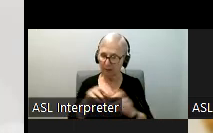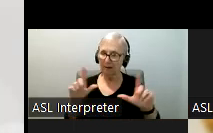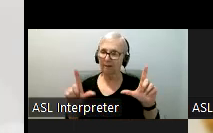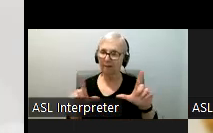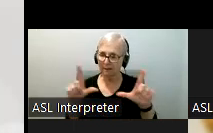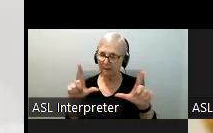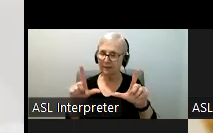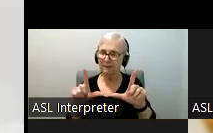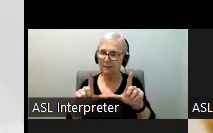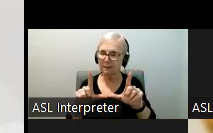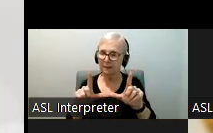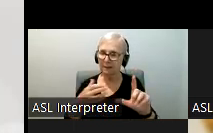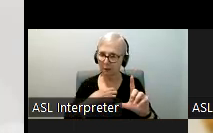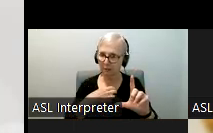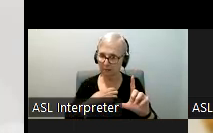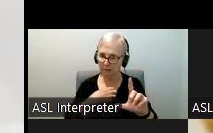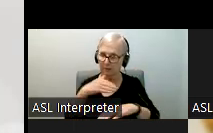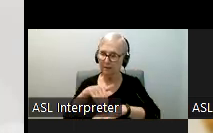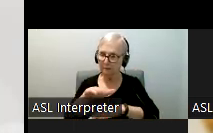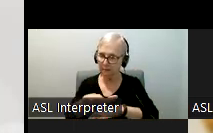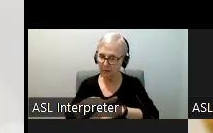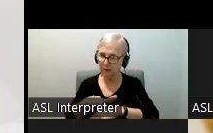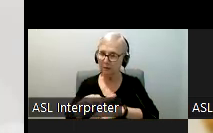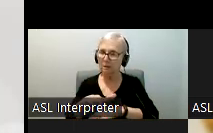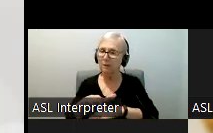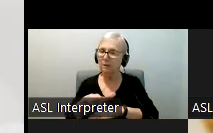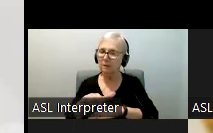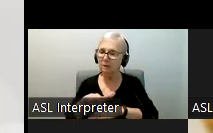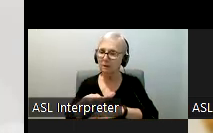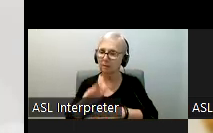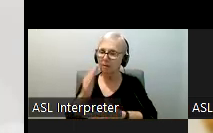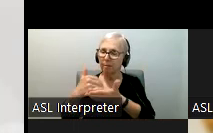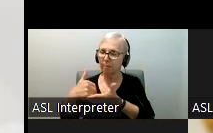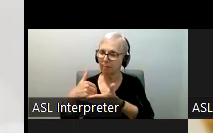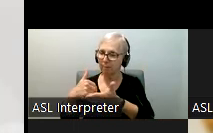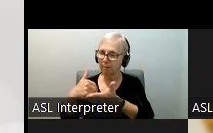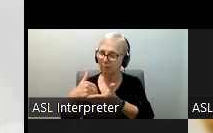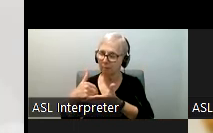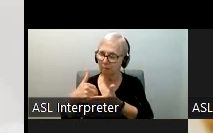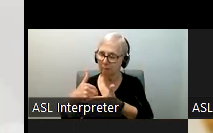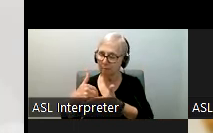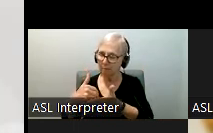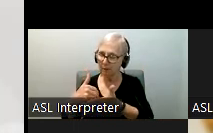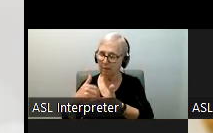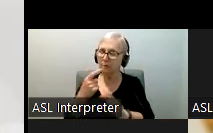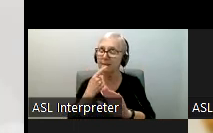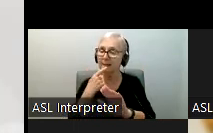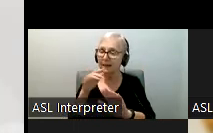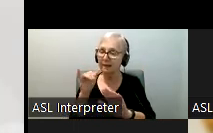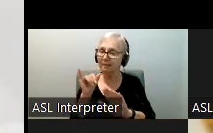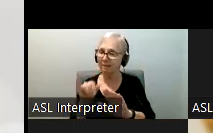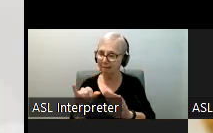licensing grievance submissions. So part of the and so I would say